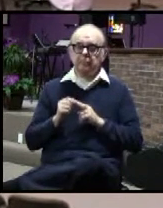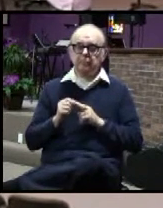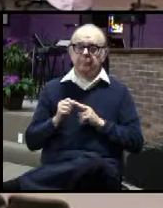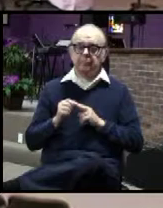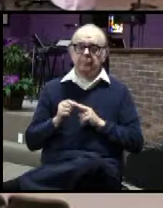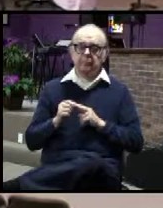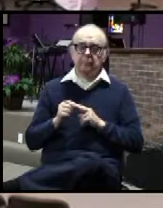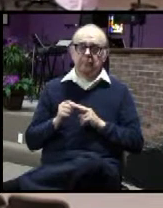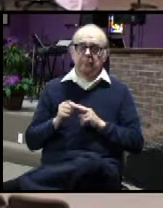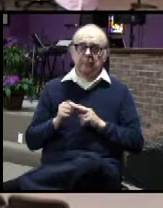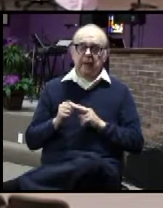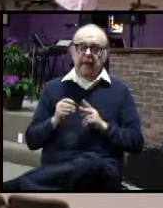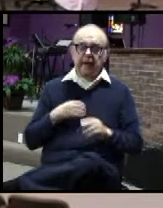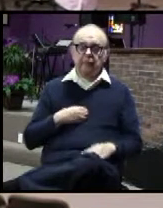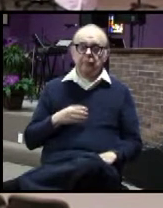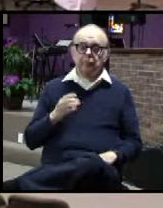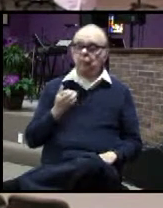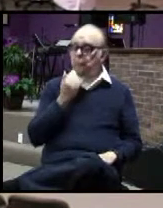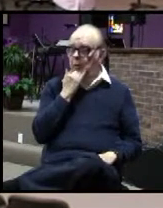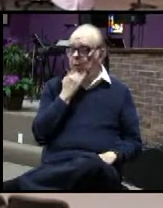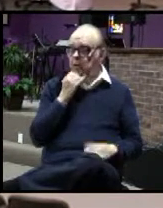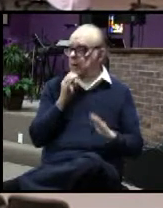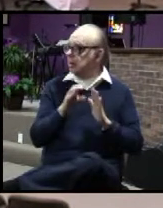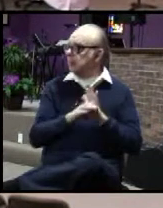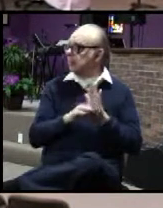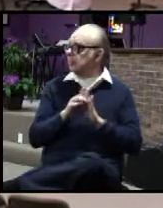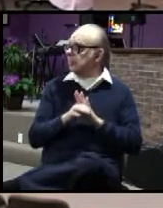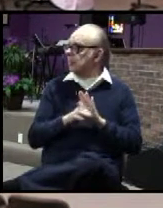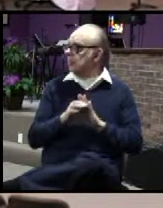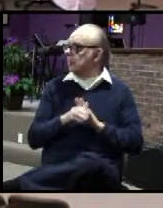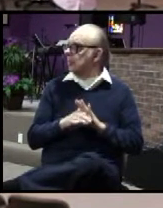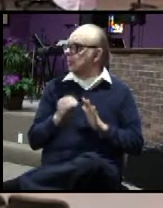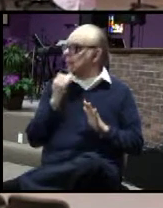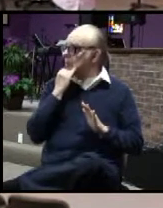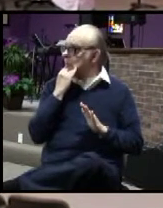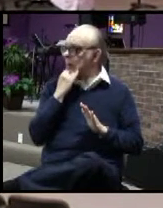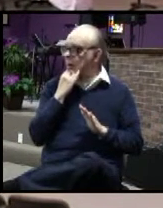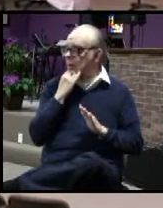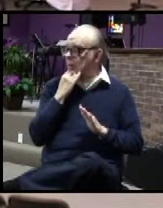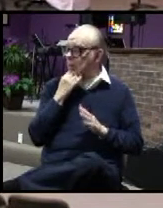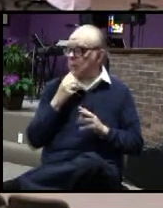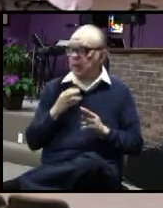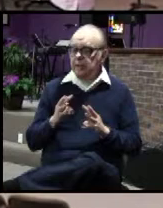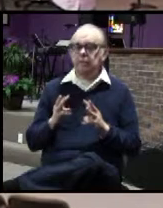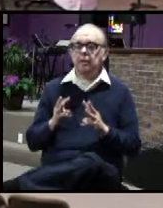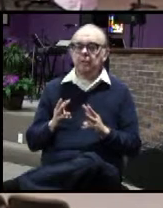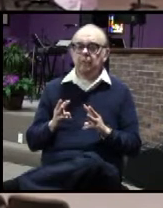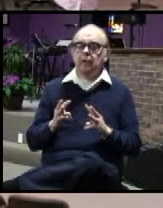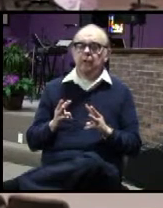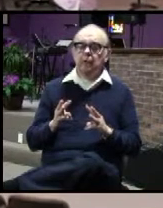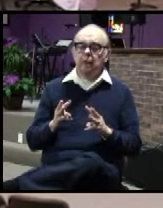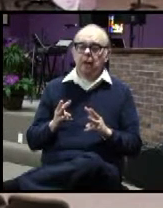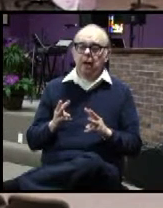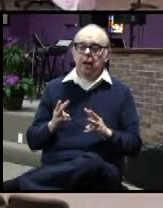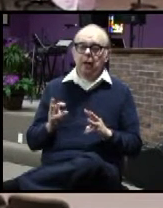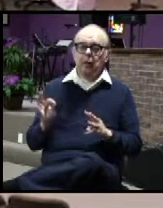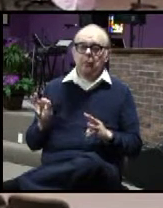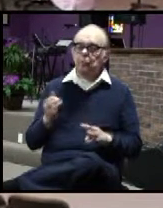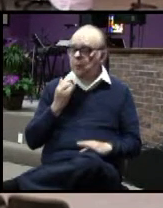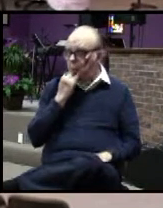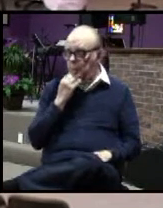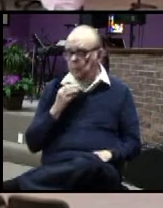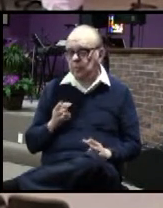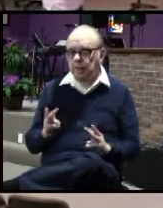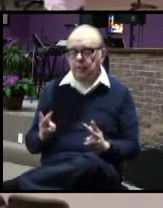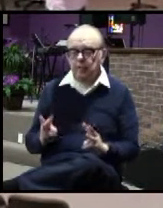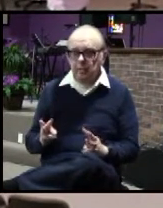are of the wrong character and of the wrong fashion and of the wrong mode,